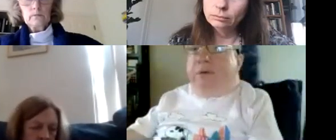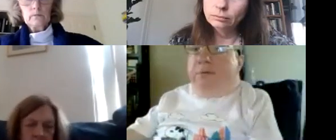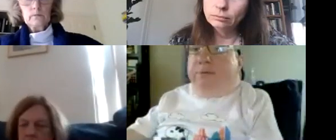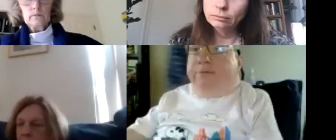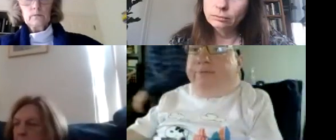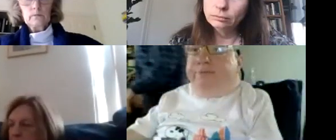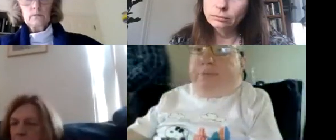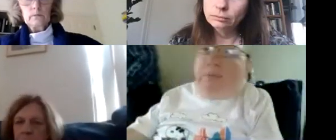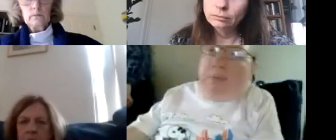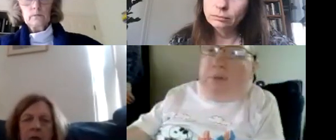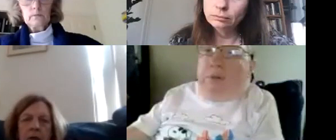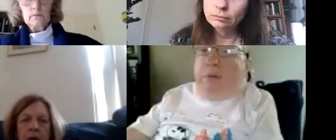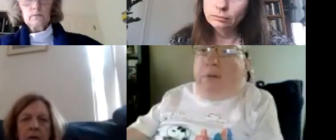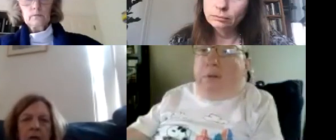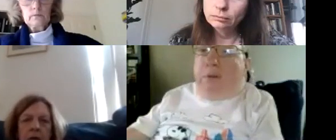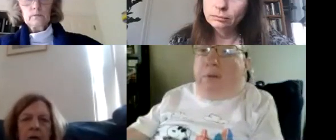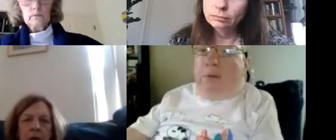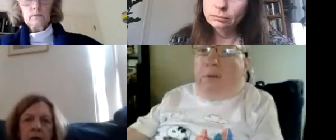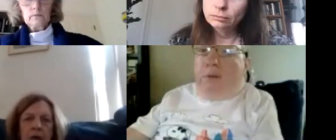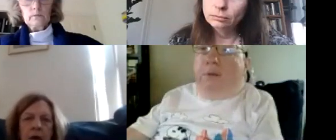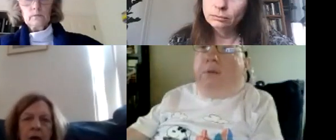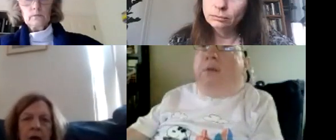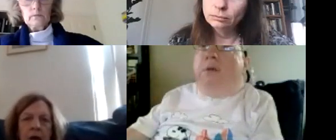our points of